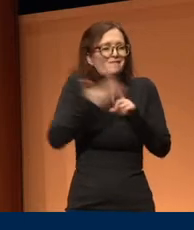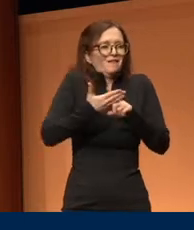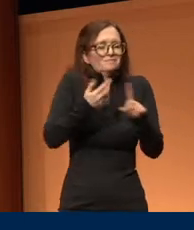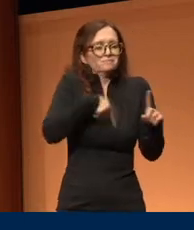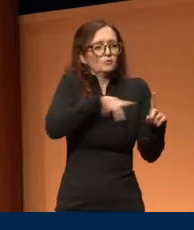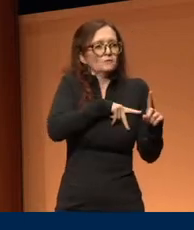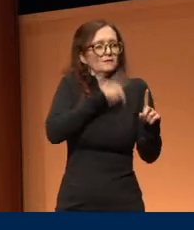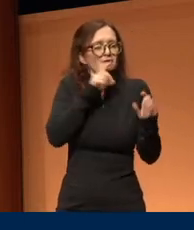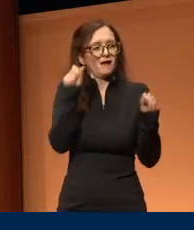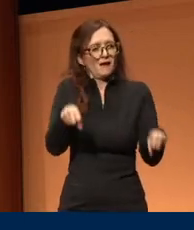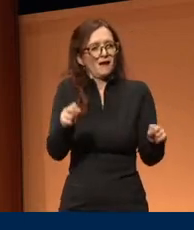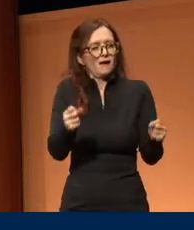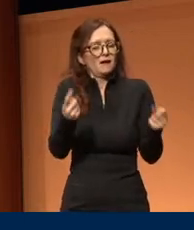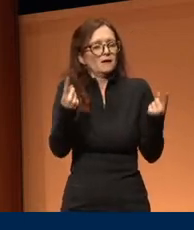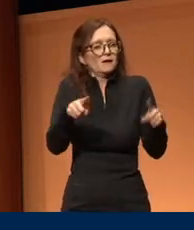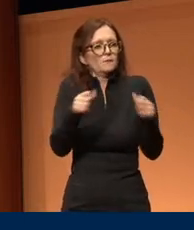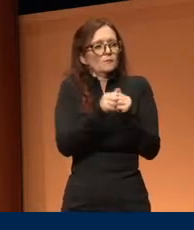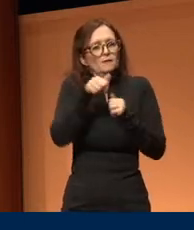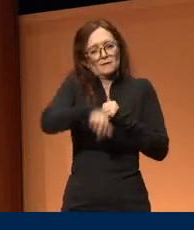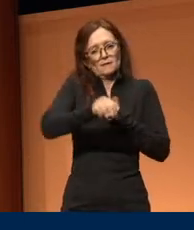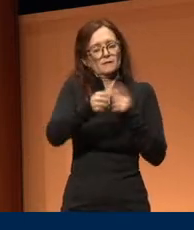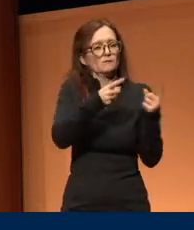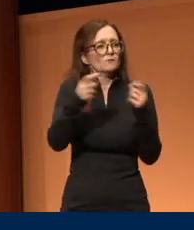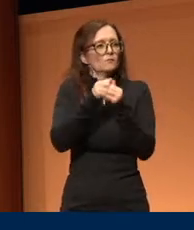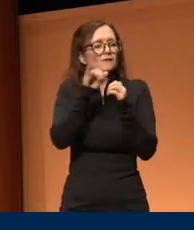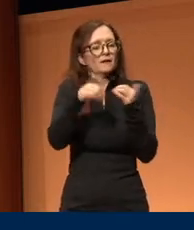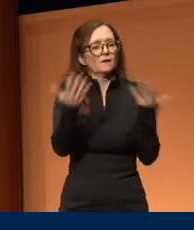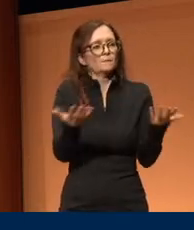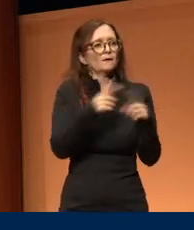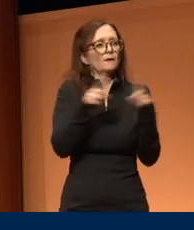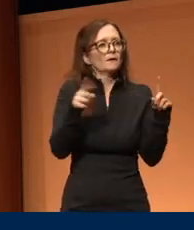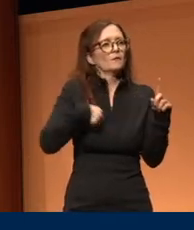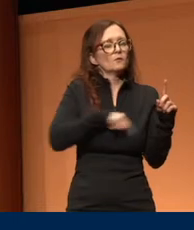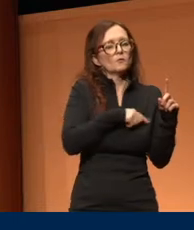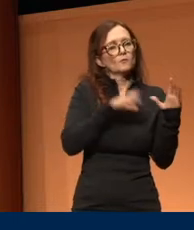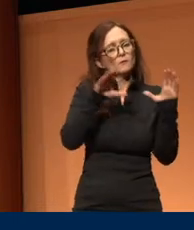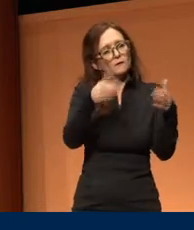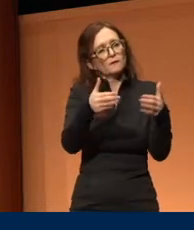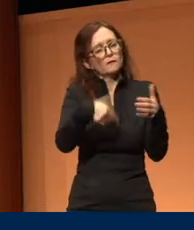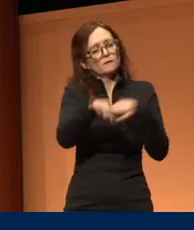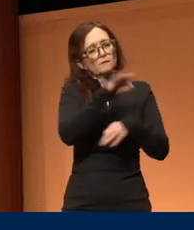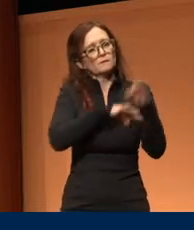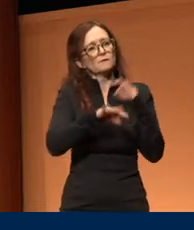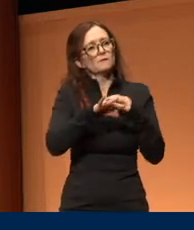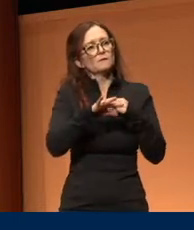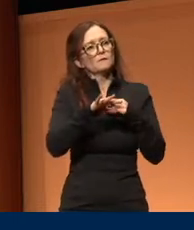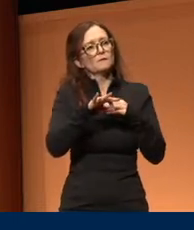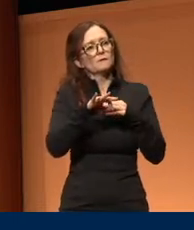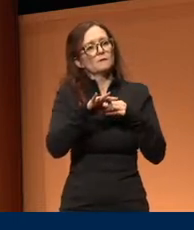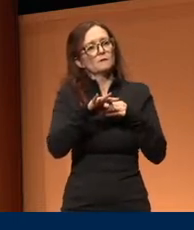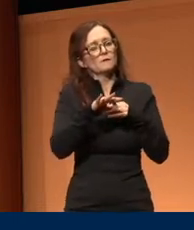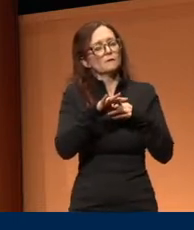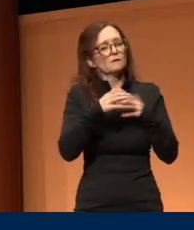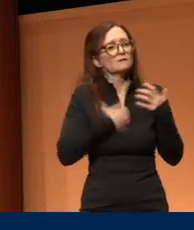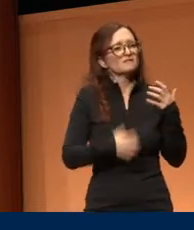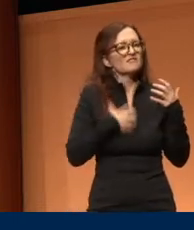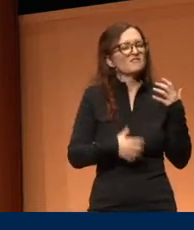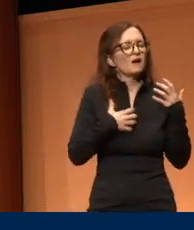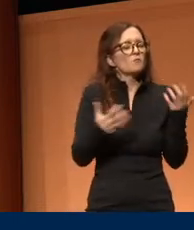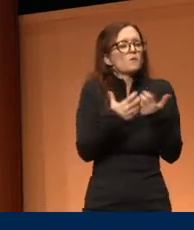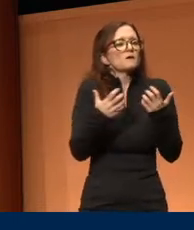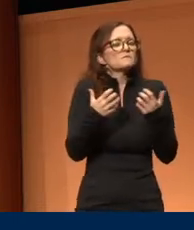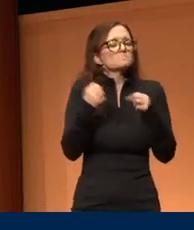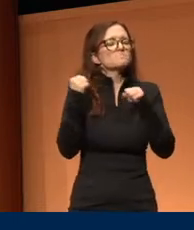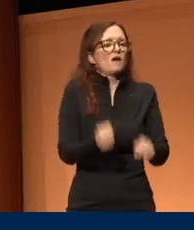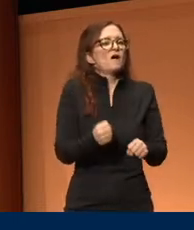of this can happen within the bounds of what we know as electoral politics, which centers instead on ambition and a desire for power that